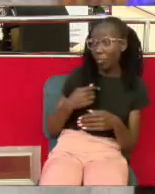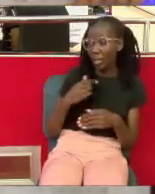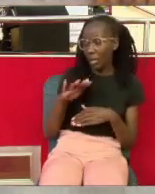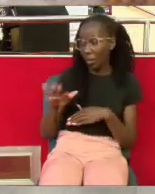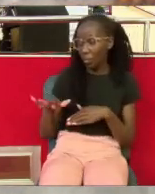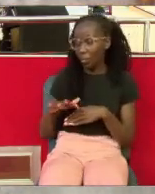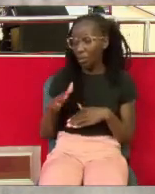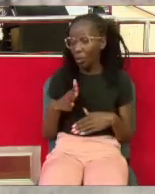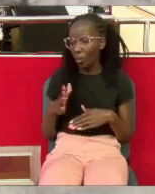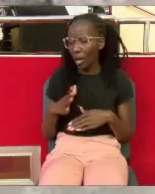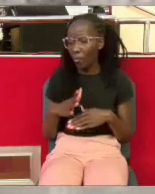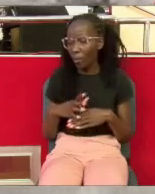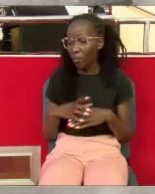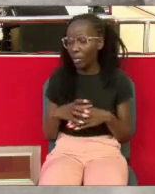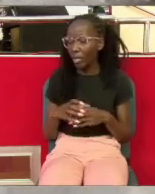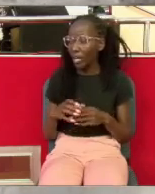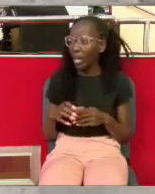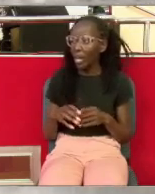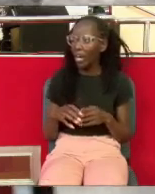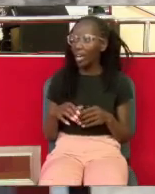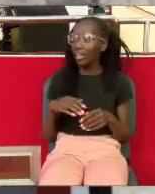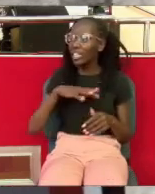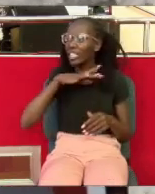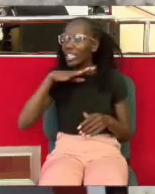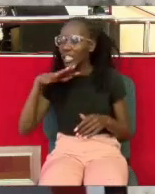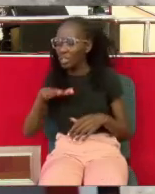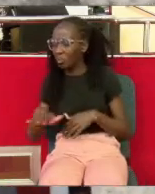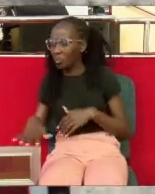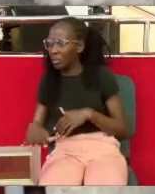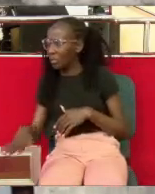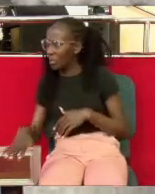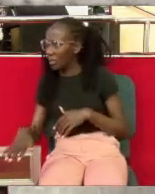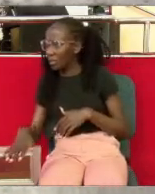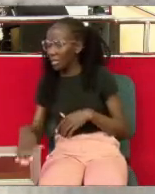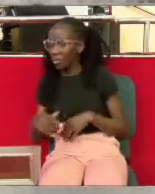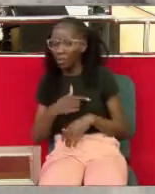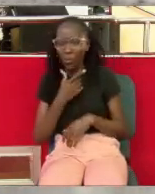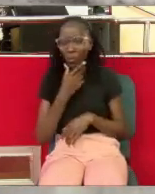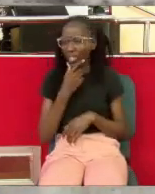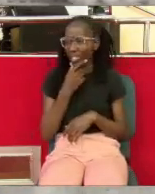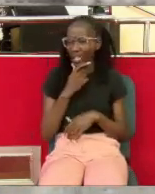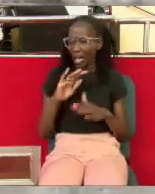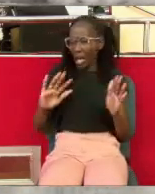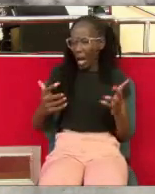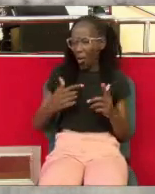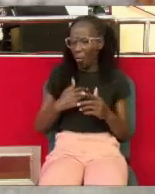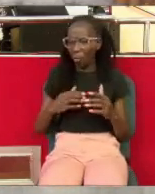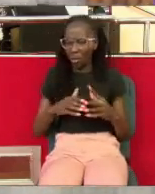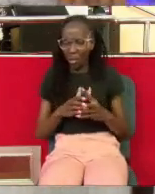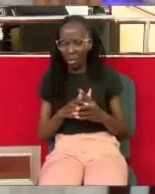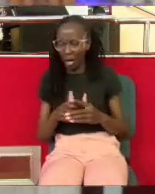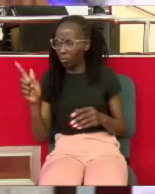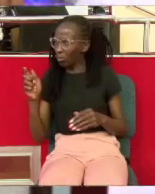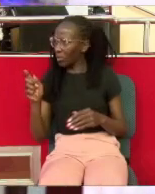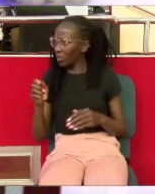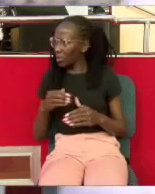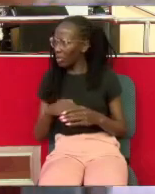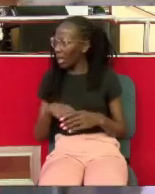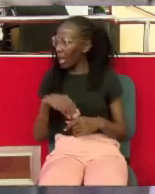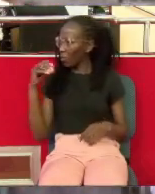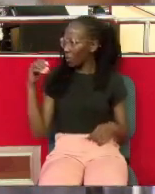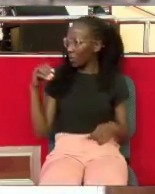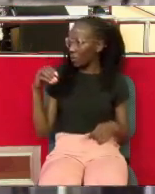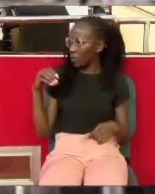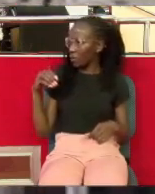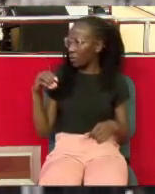pit. And I kept wondering, how will I get out of here? And sometimes I would